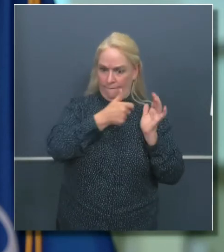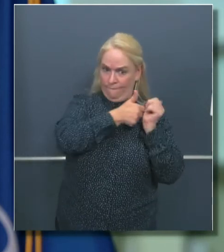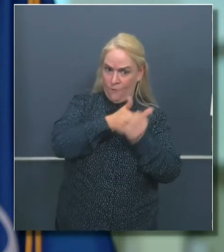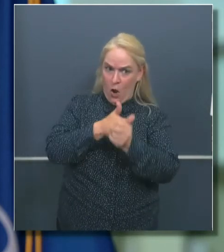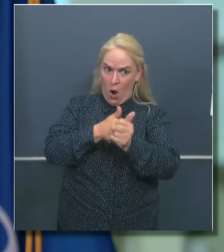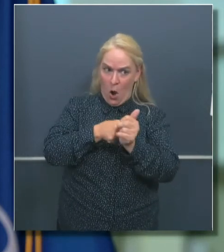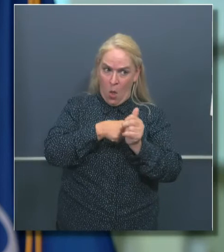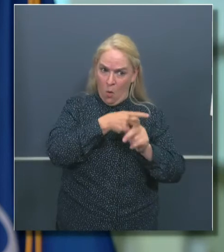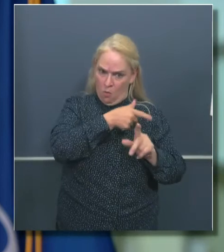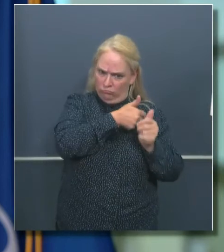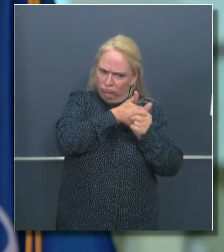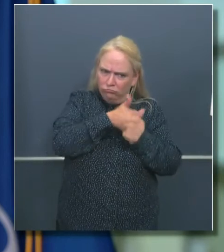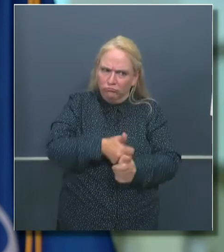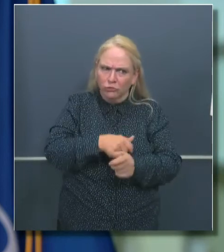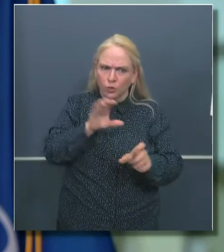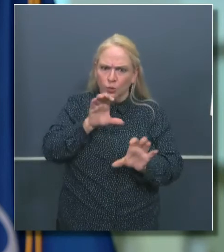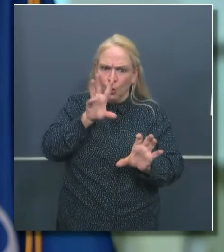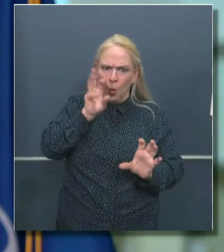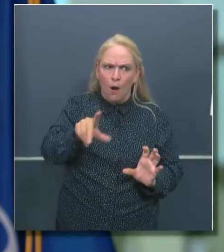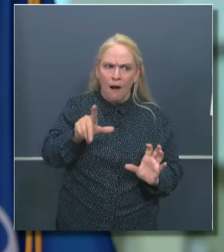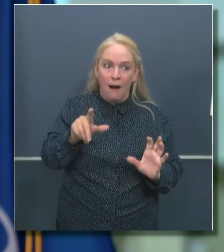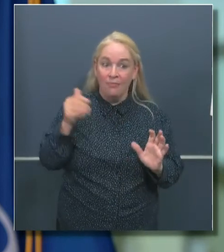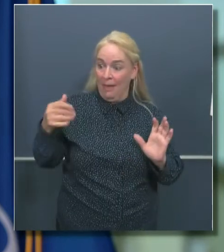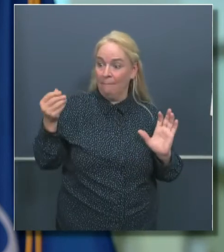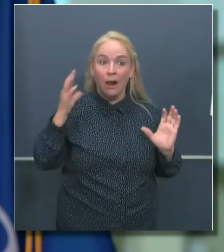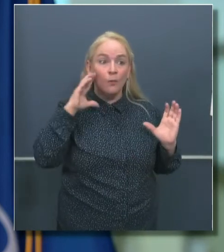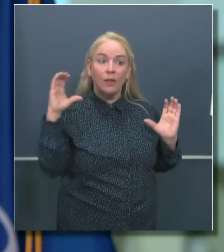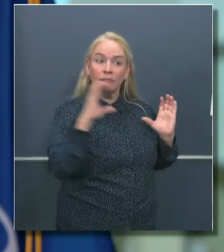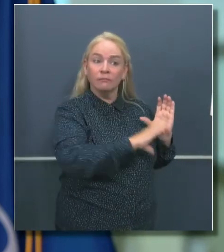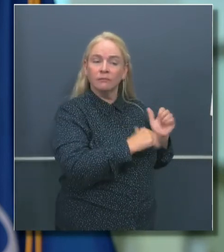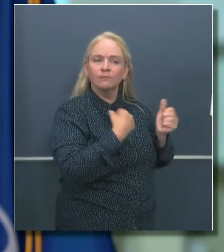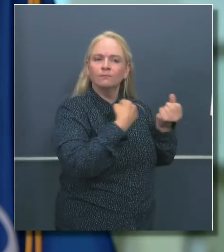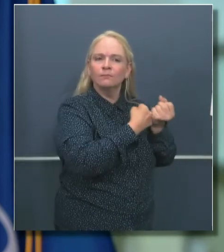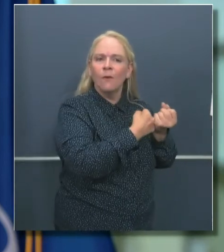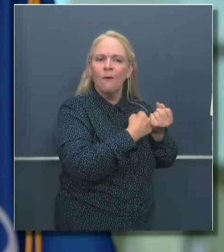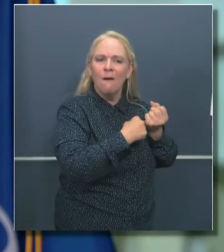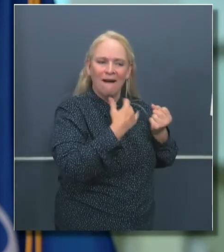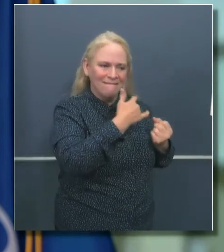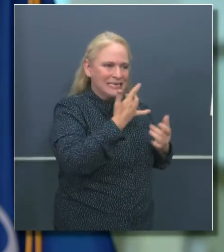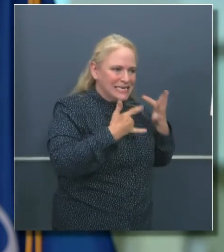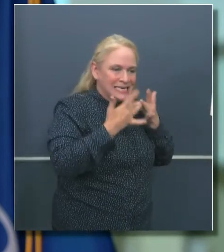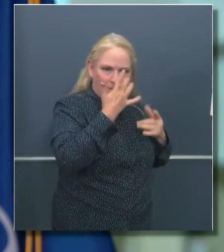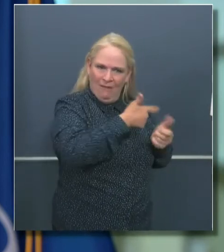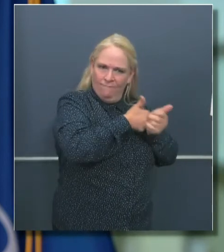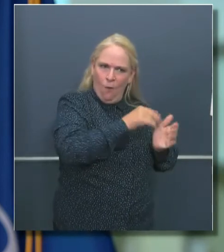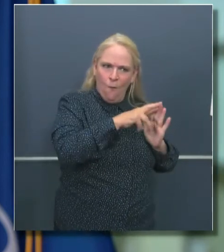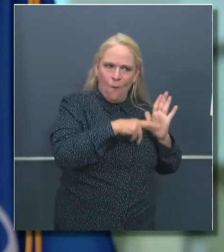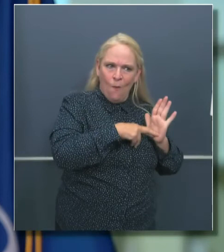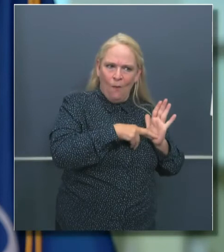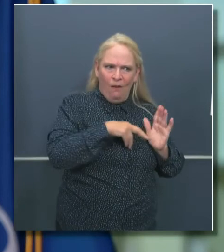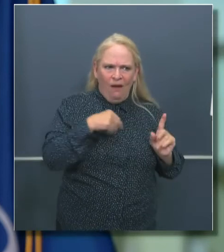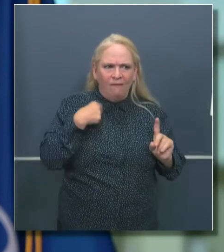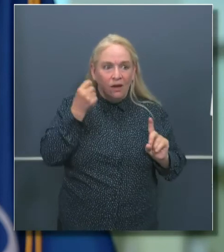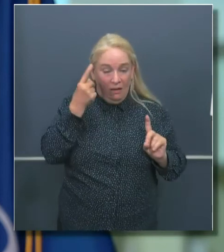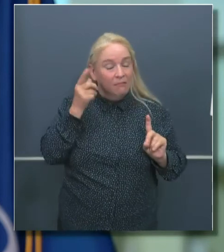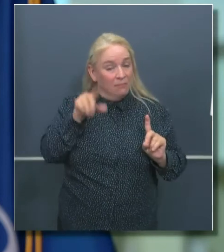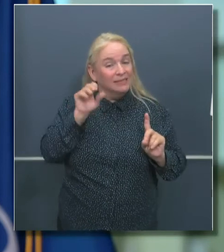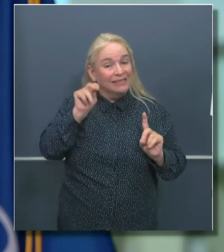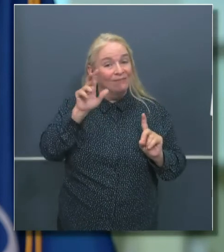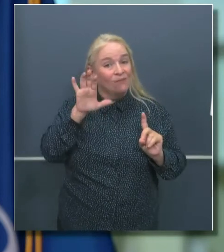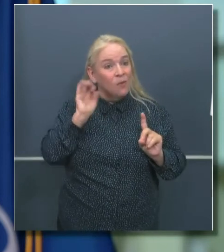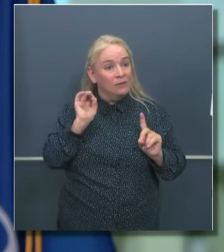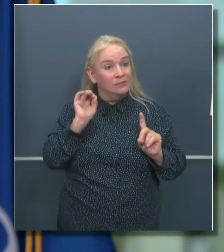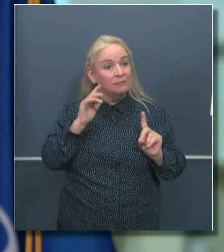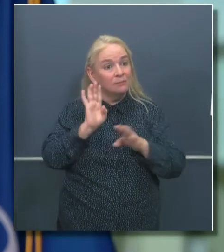far and wide, beyond just the issue of enforcement for businesses. I highlighted businesses because as a